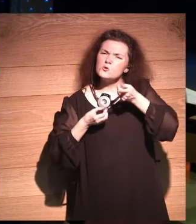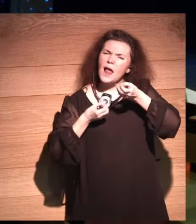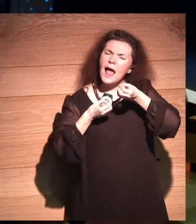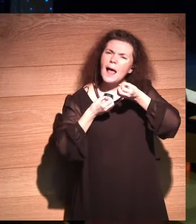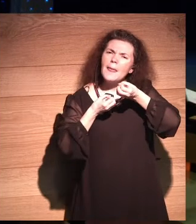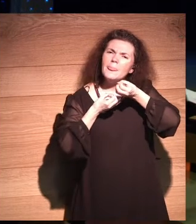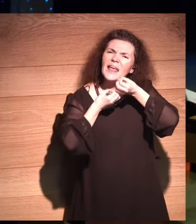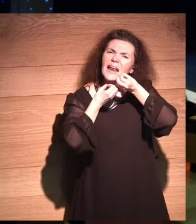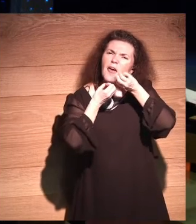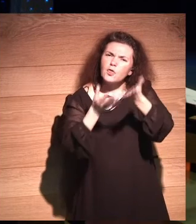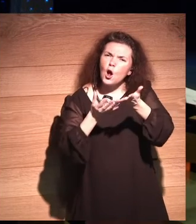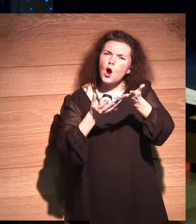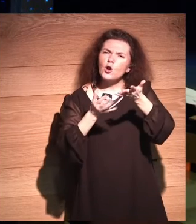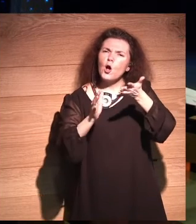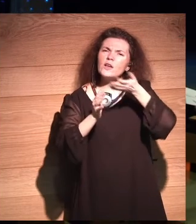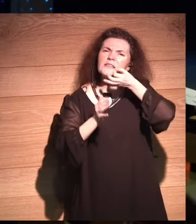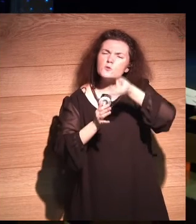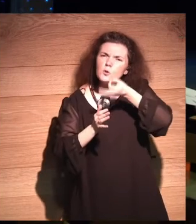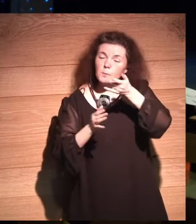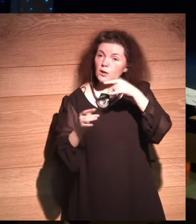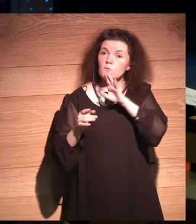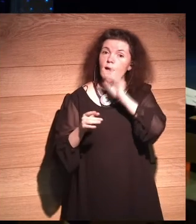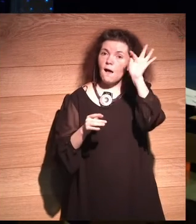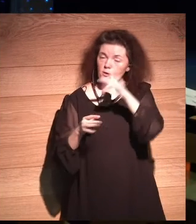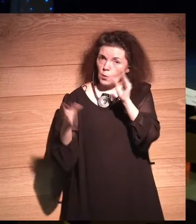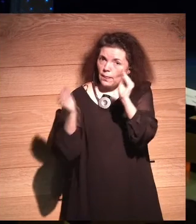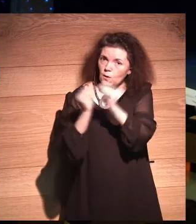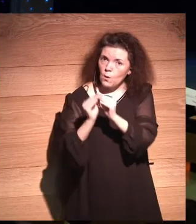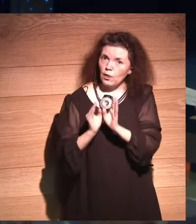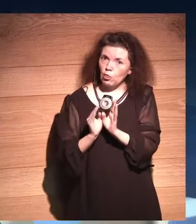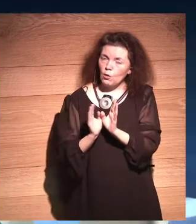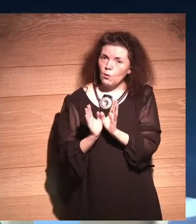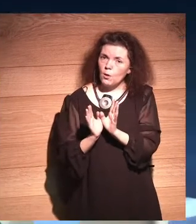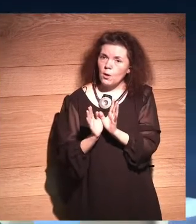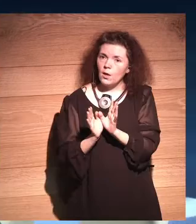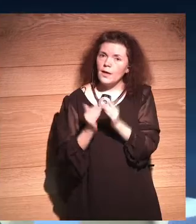What I hear is agreement, but that may be that. I think you very nicely